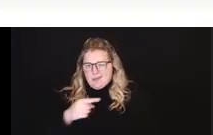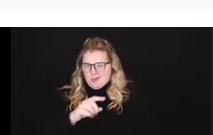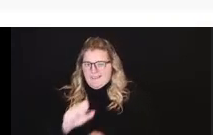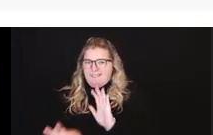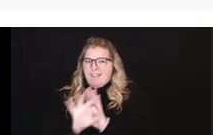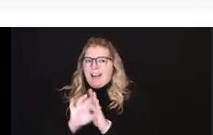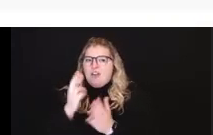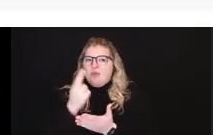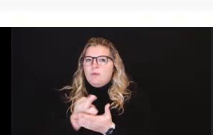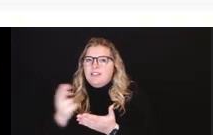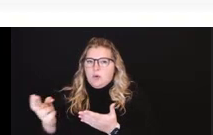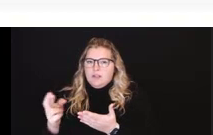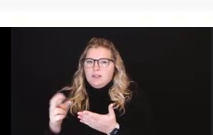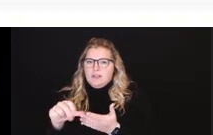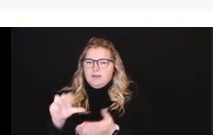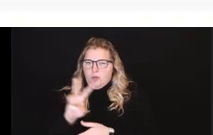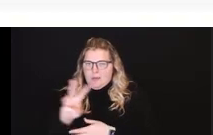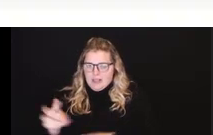of,